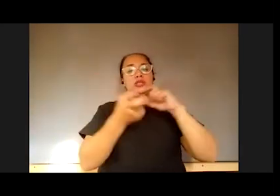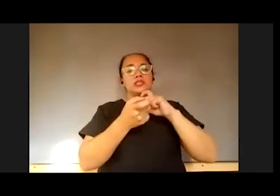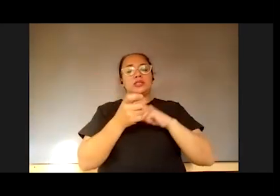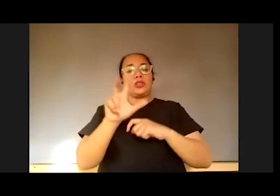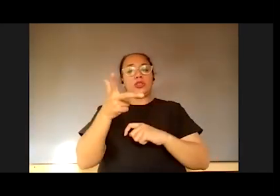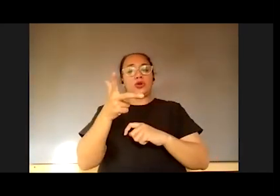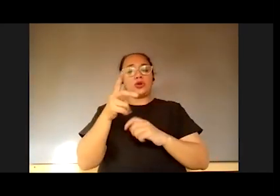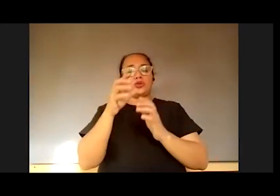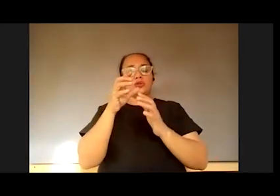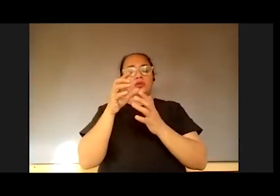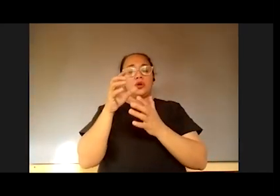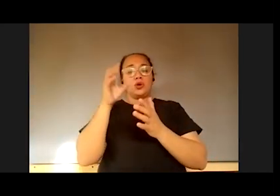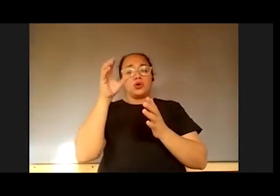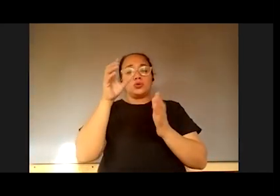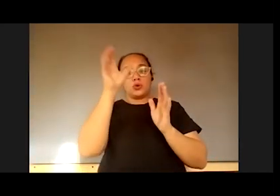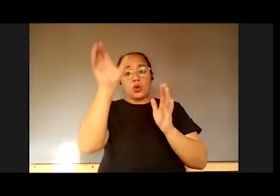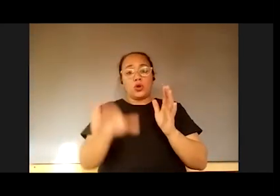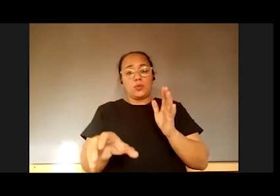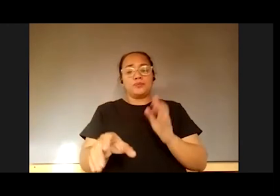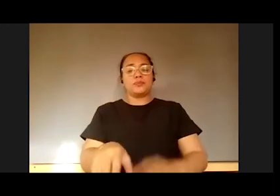you call someone.